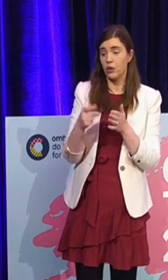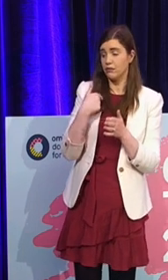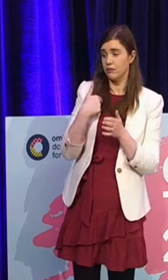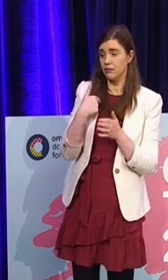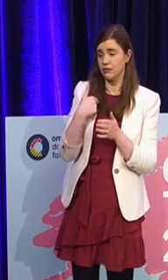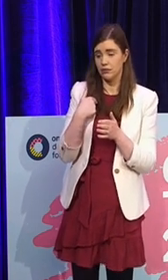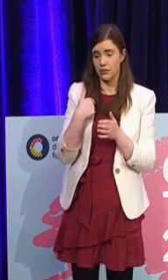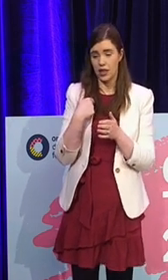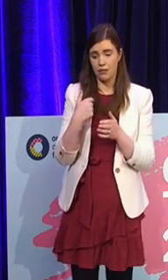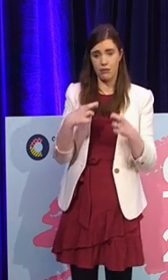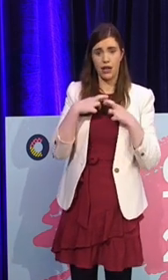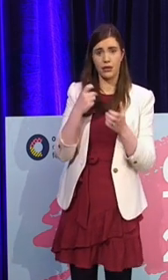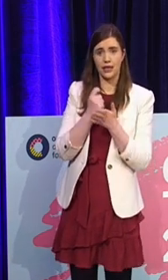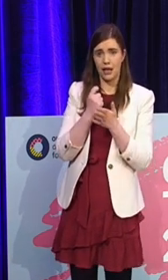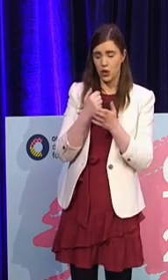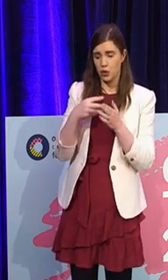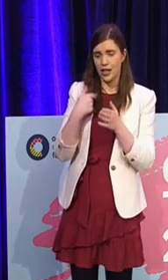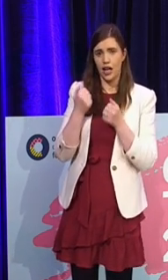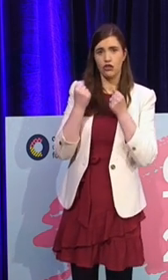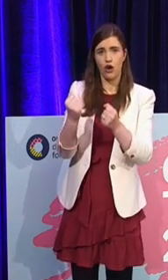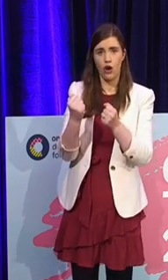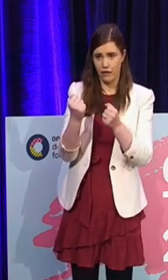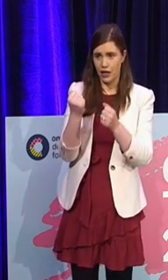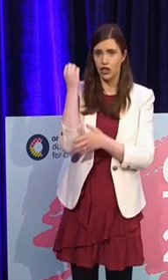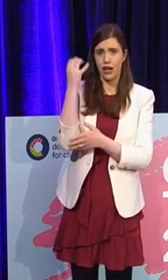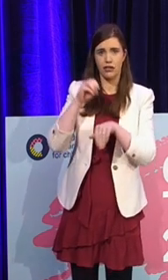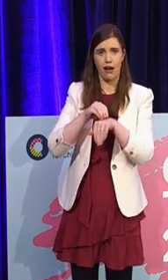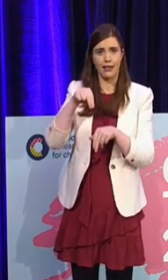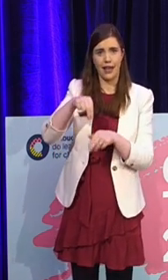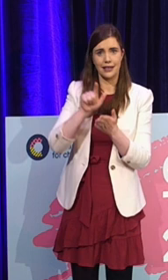I drove the tractor on the N17. It was the proudest day of my life.